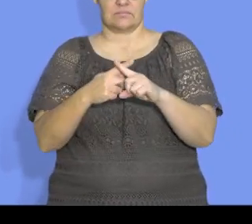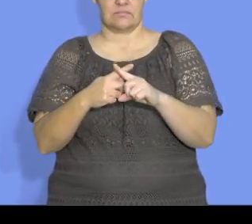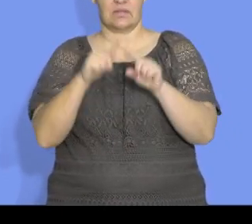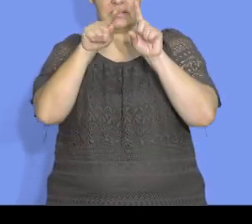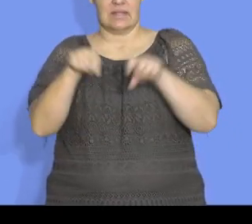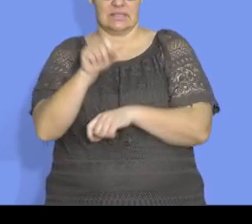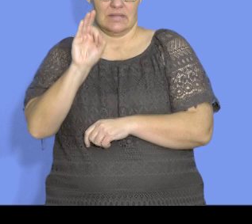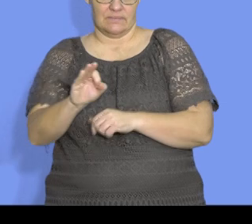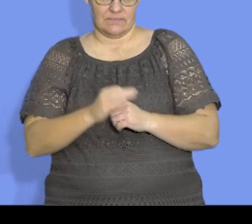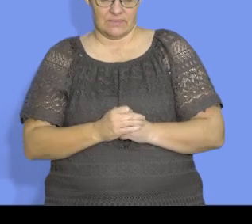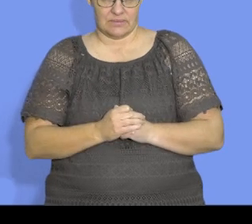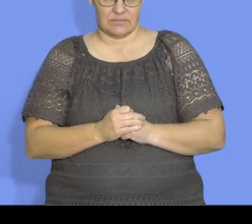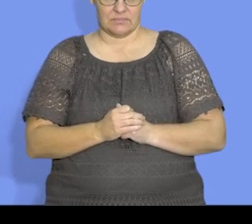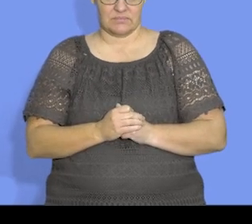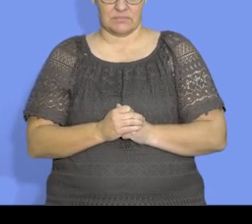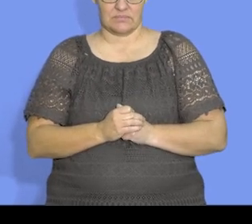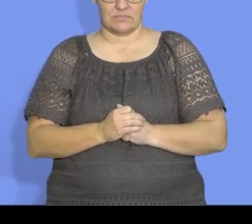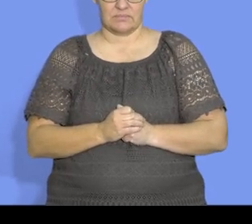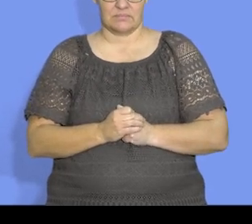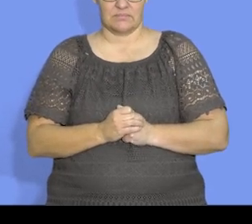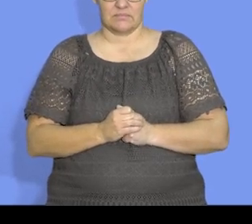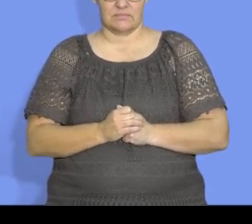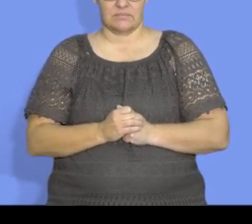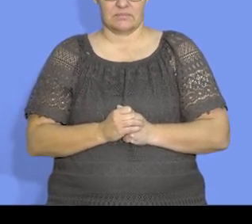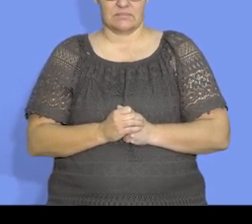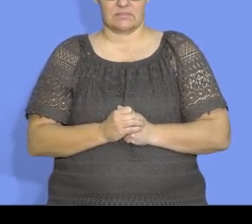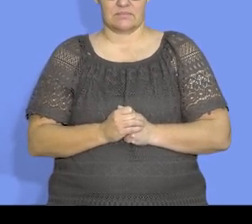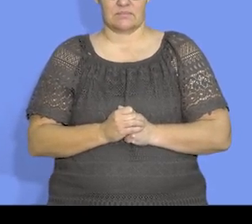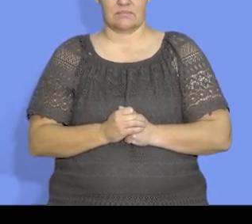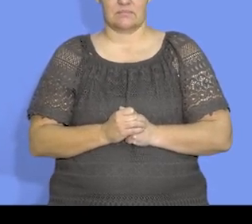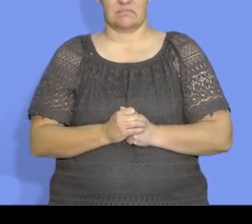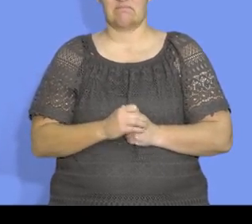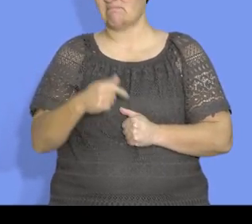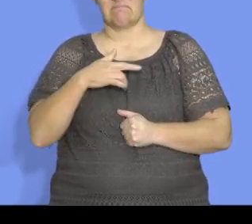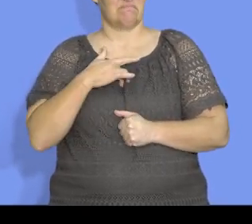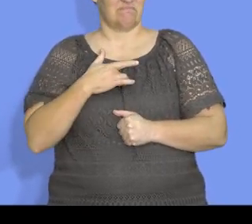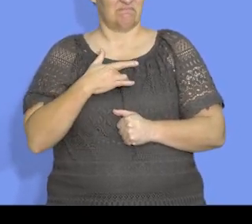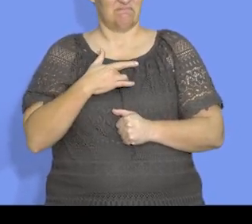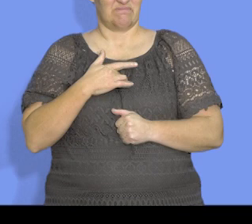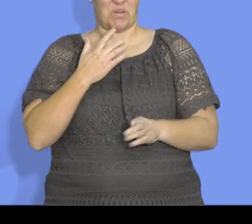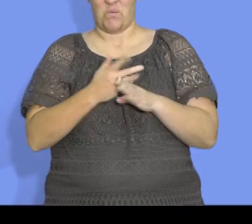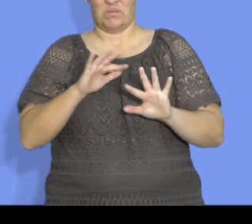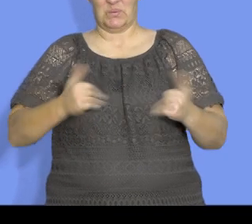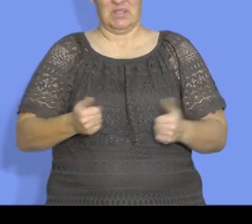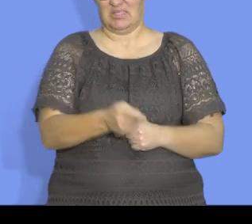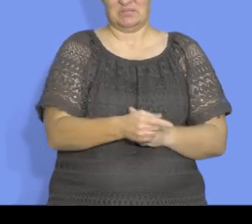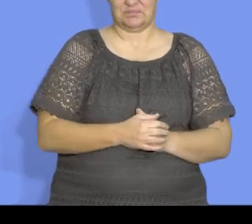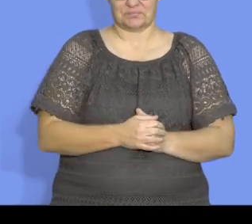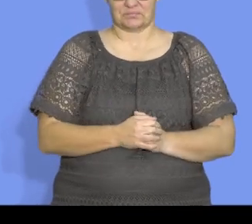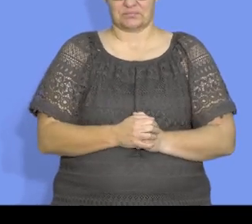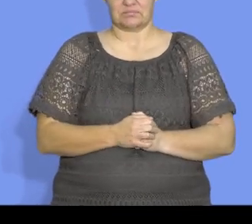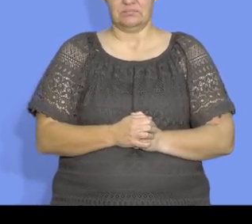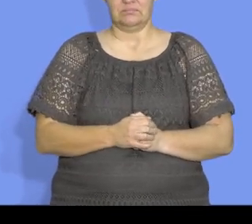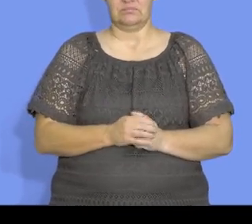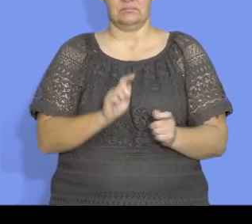times delta f. Now, that might not be very convenient for me to work with. So